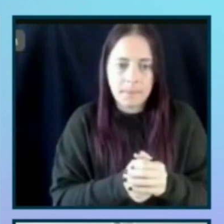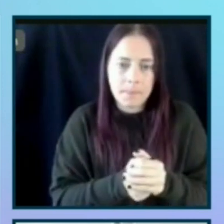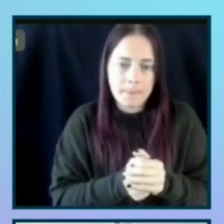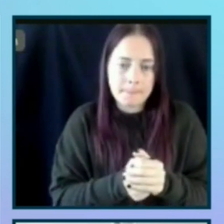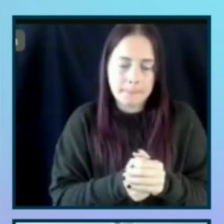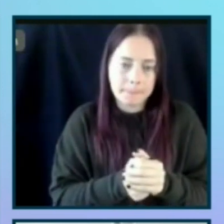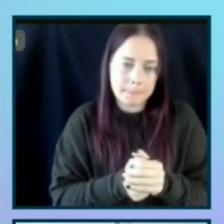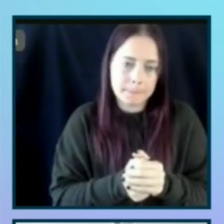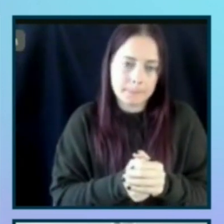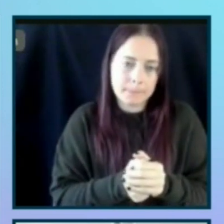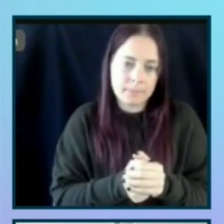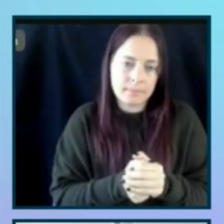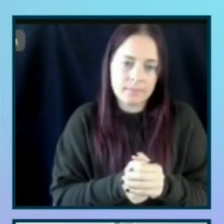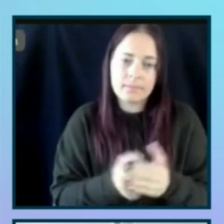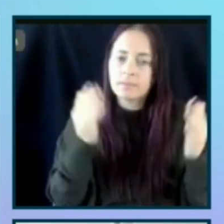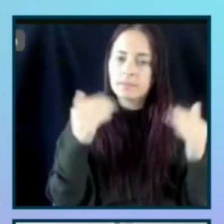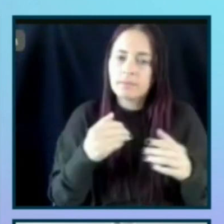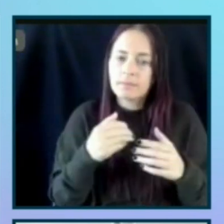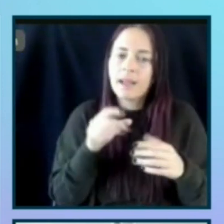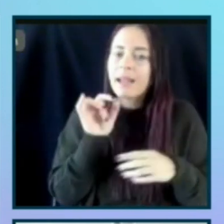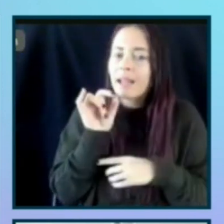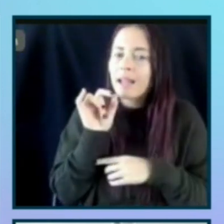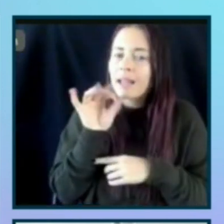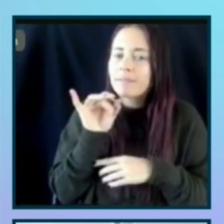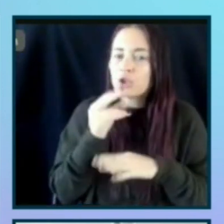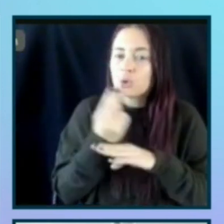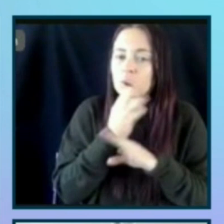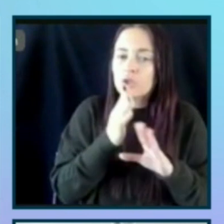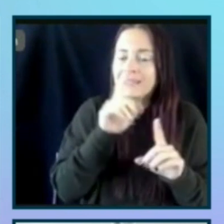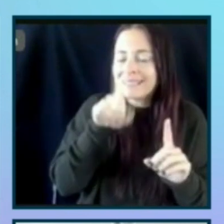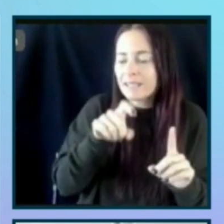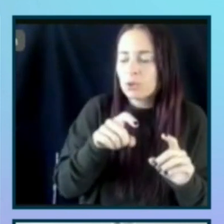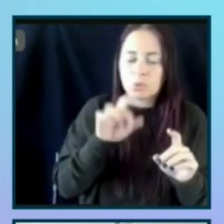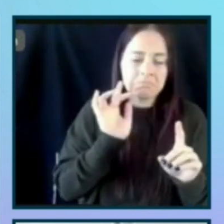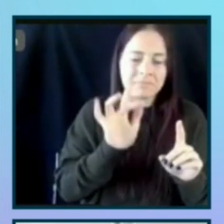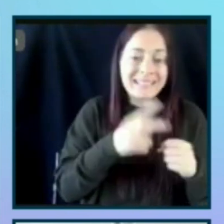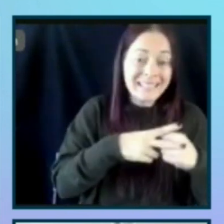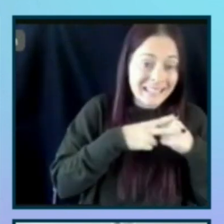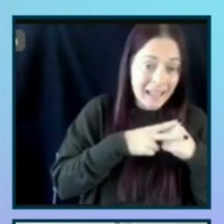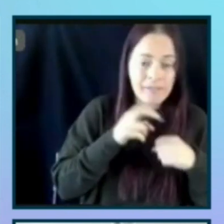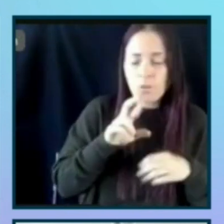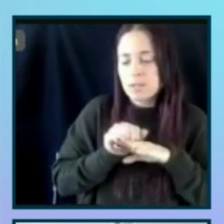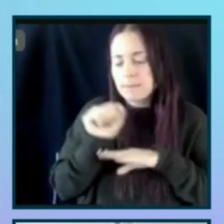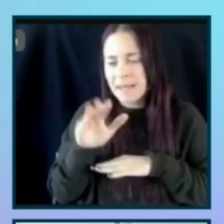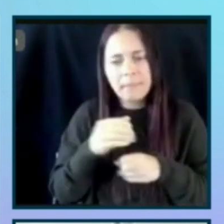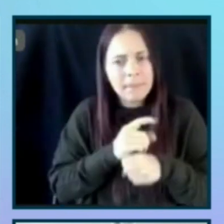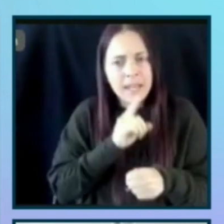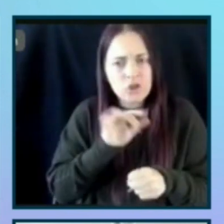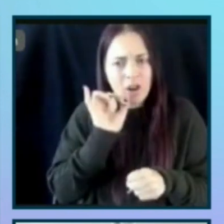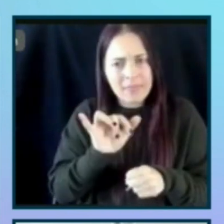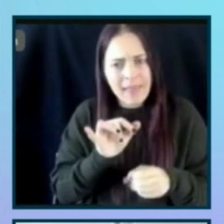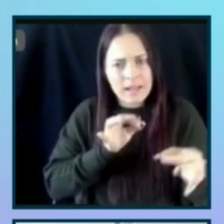The next point is make it clear when users need to select a save or submit button. So we found this really valuable, but we had a